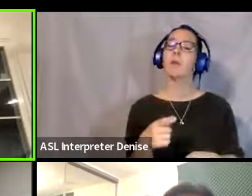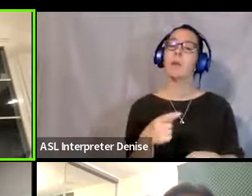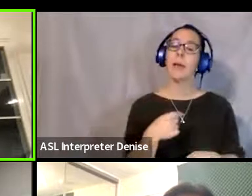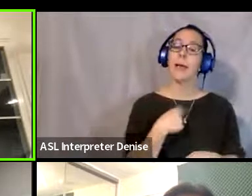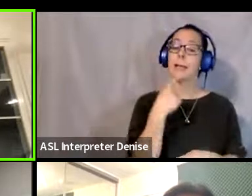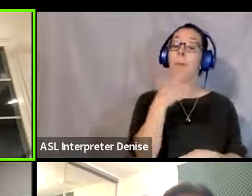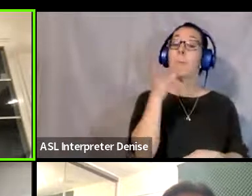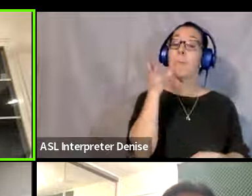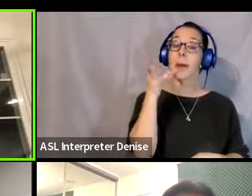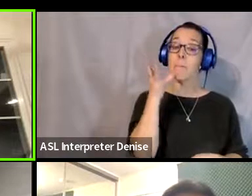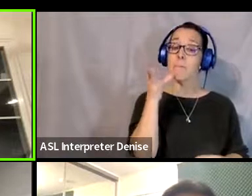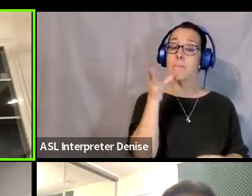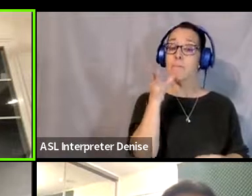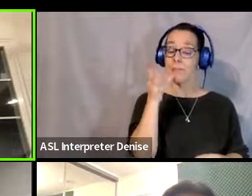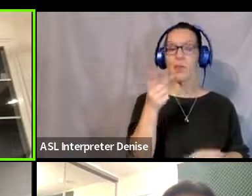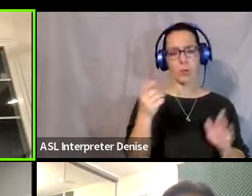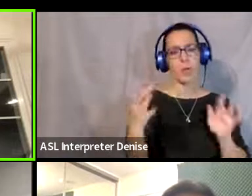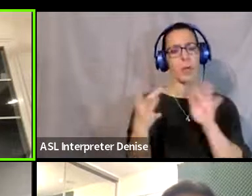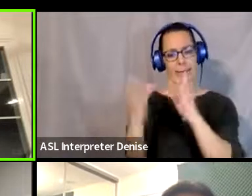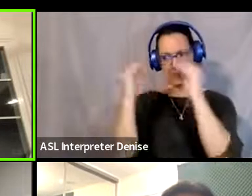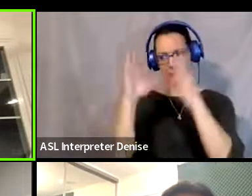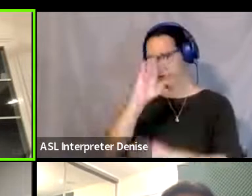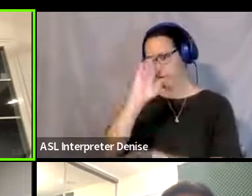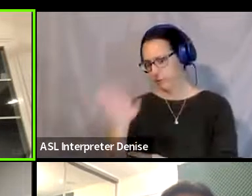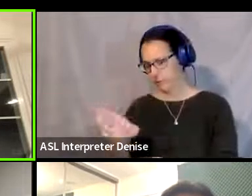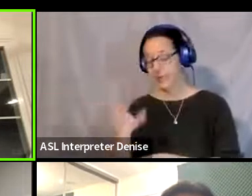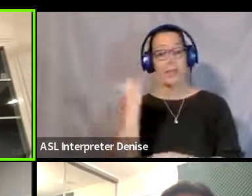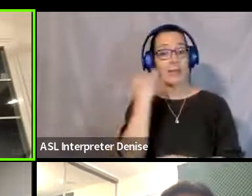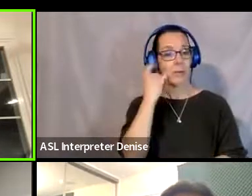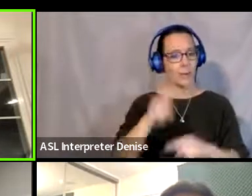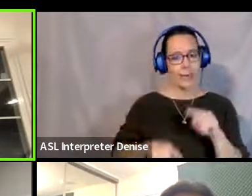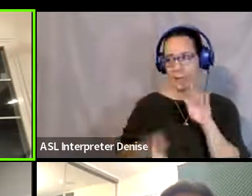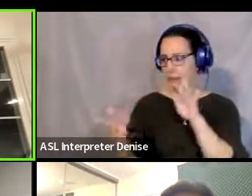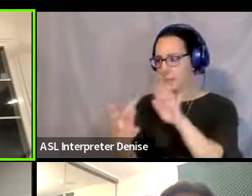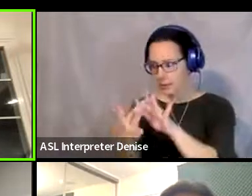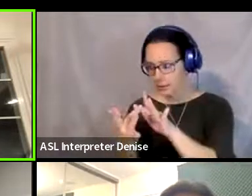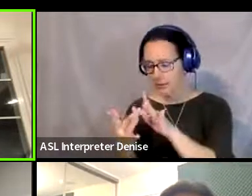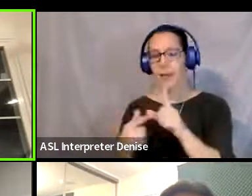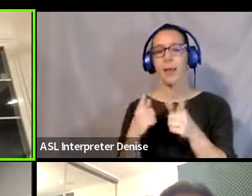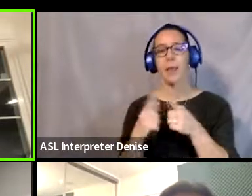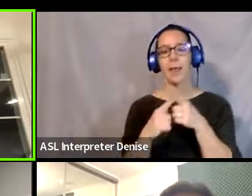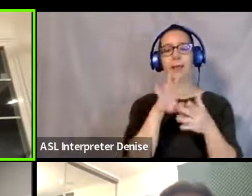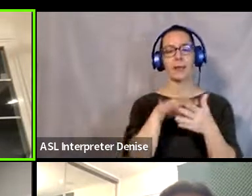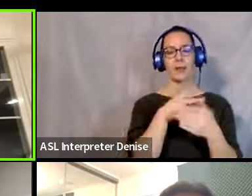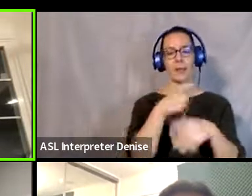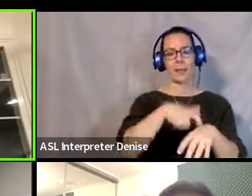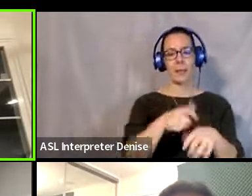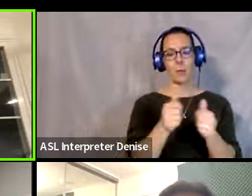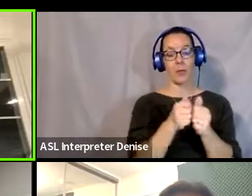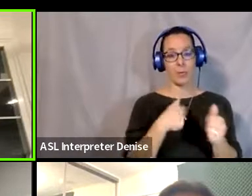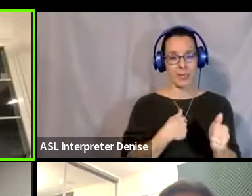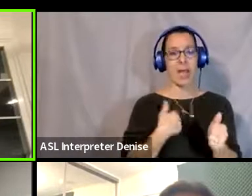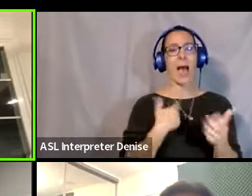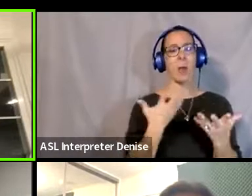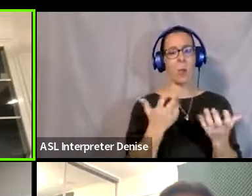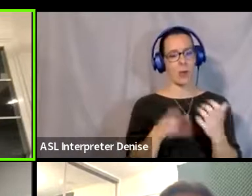reach out to the teacher. If not, please schedule a time with myself or Ms. Solorio so we can find out what's happening and how we can